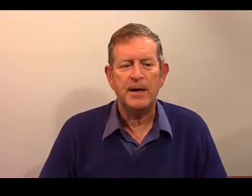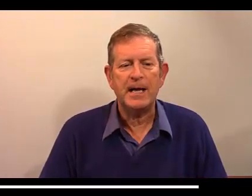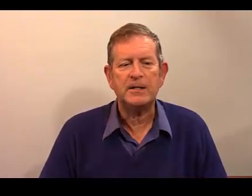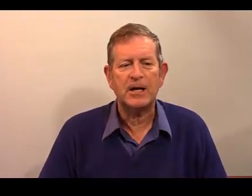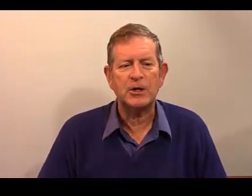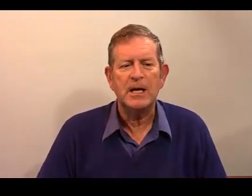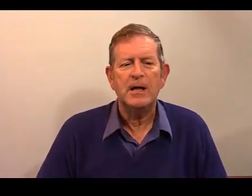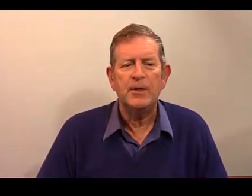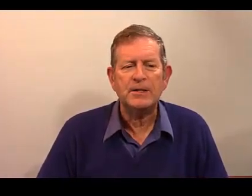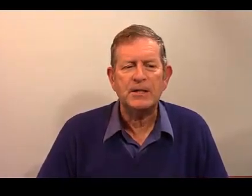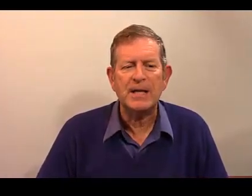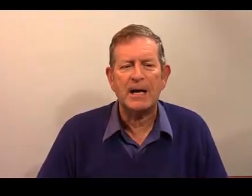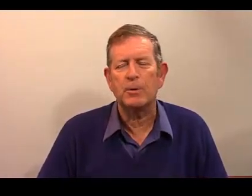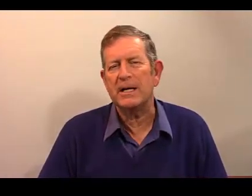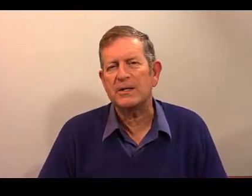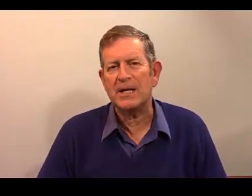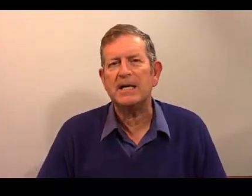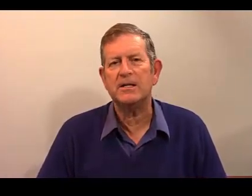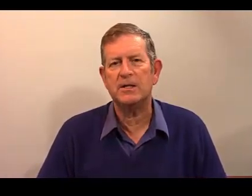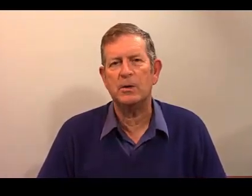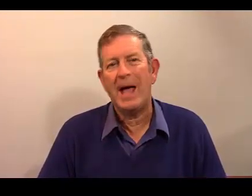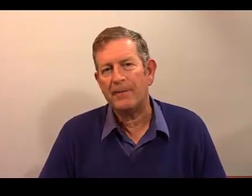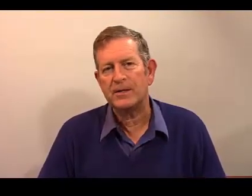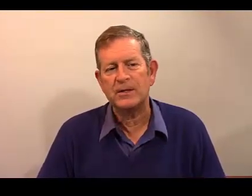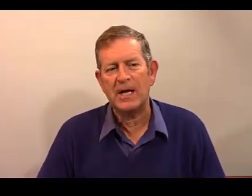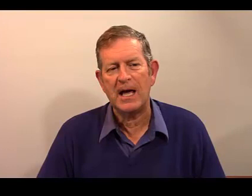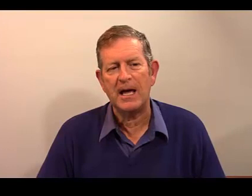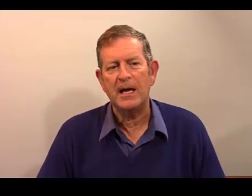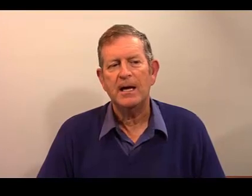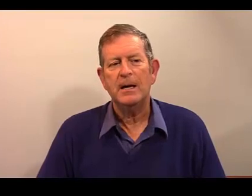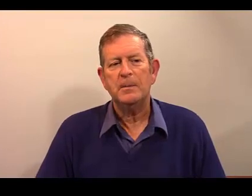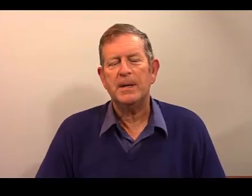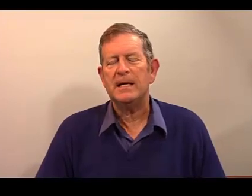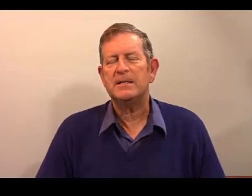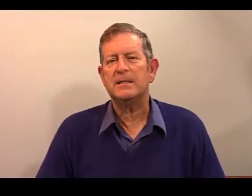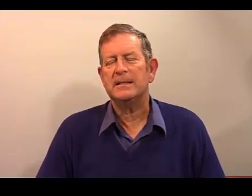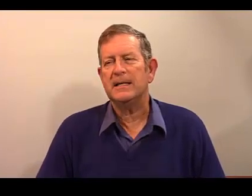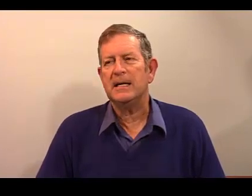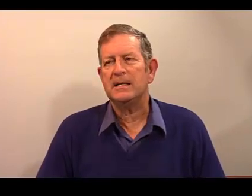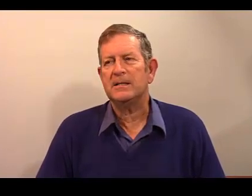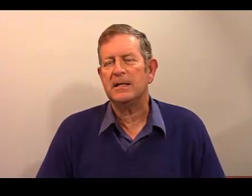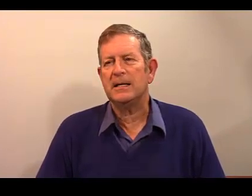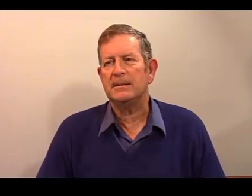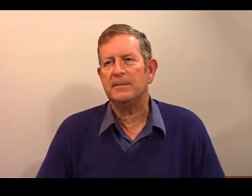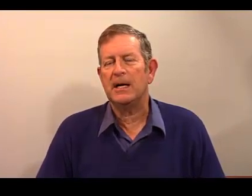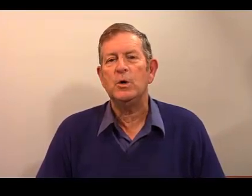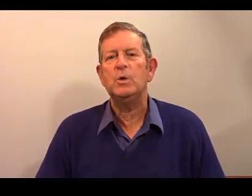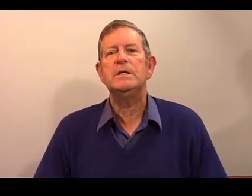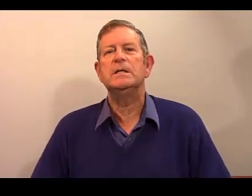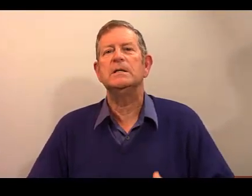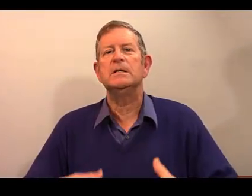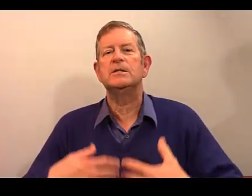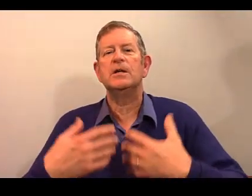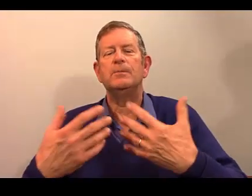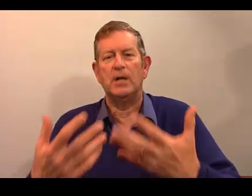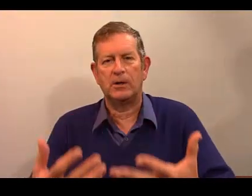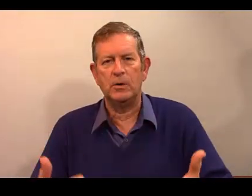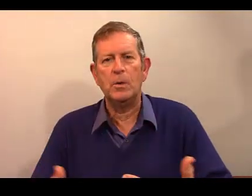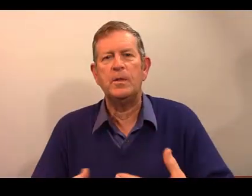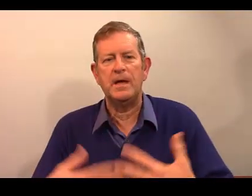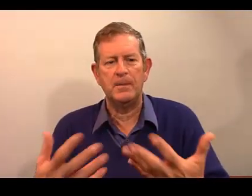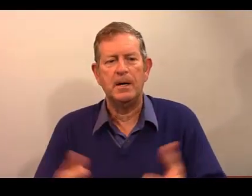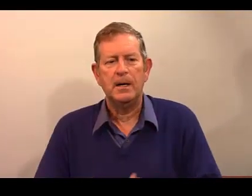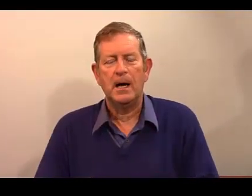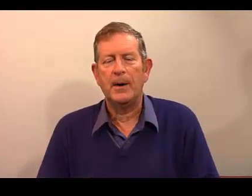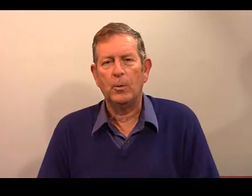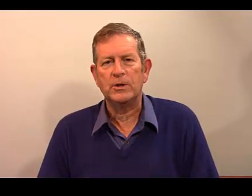Okay? The next section, this is not really a sentence that you have to say, but it's a new subject,